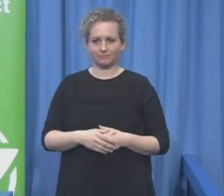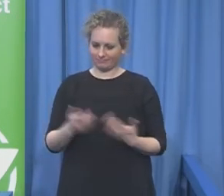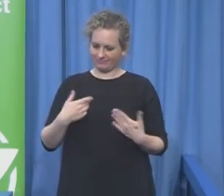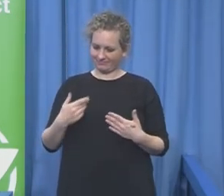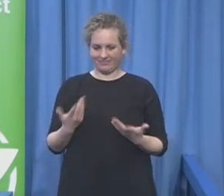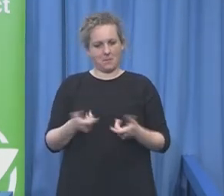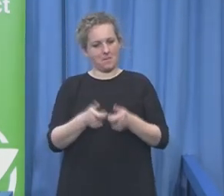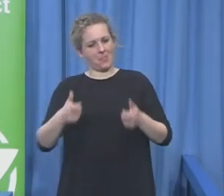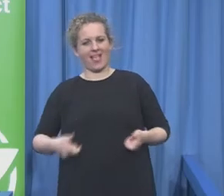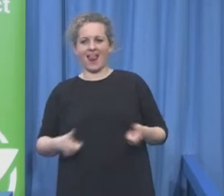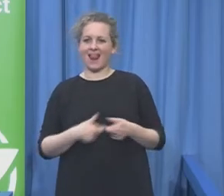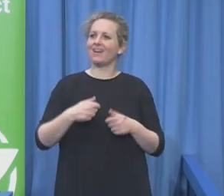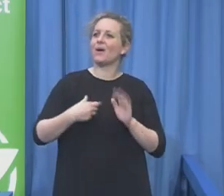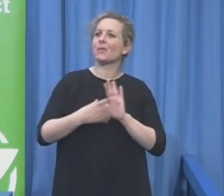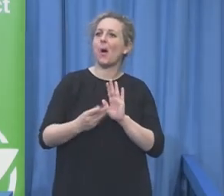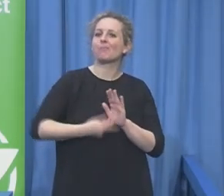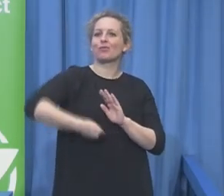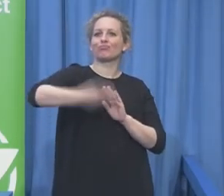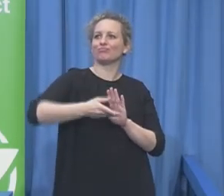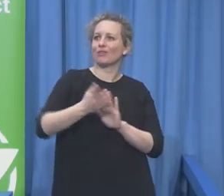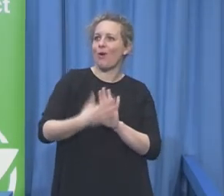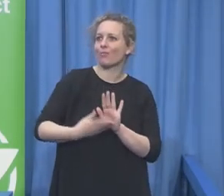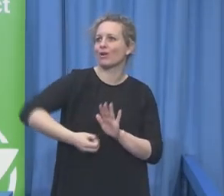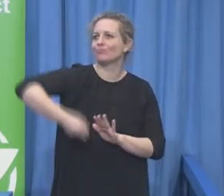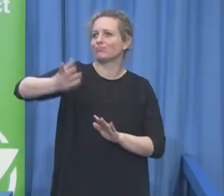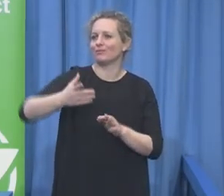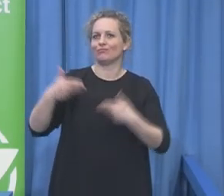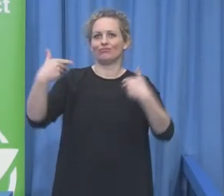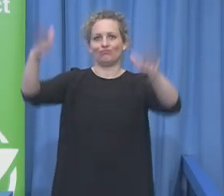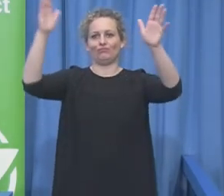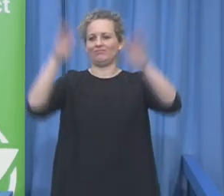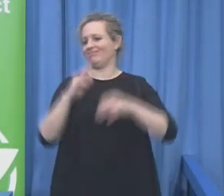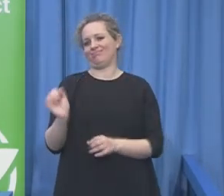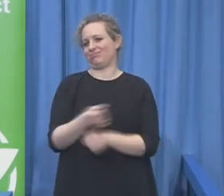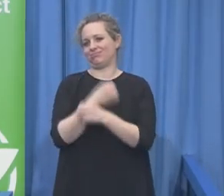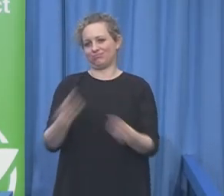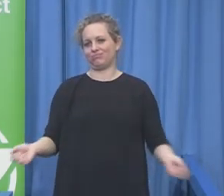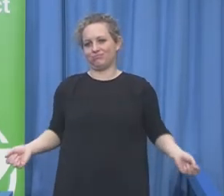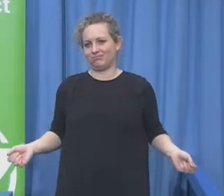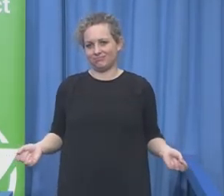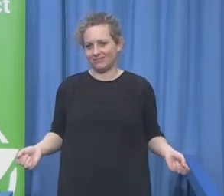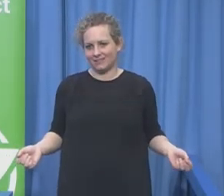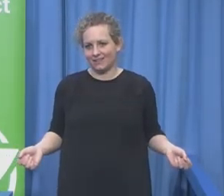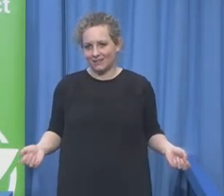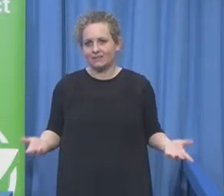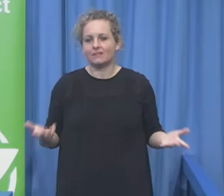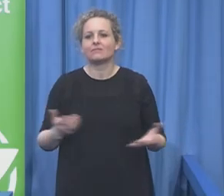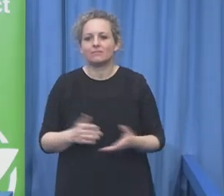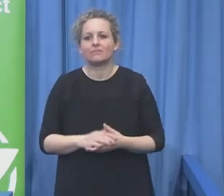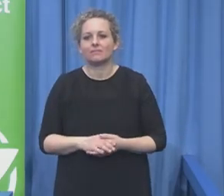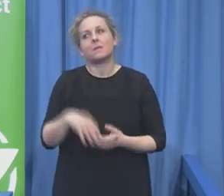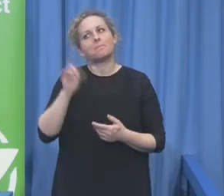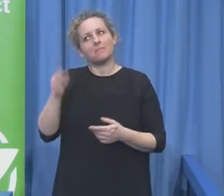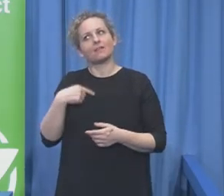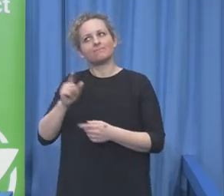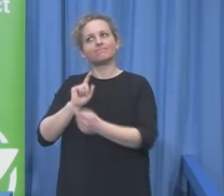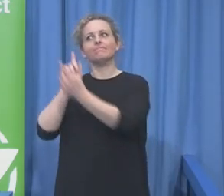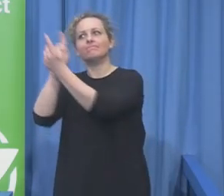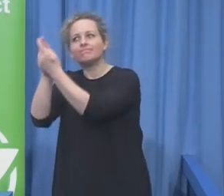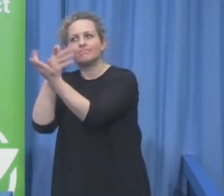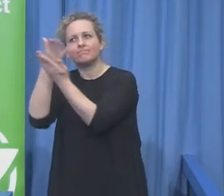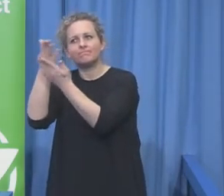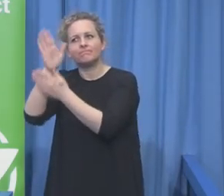to start up and to make success. Thank you. So Radhika, what does scale